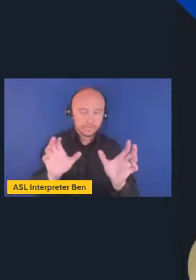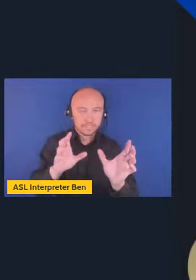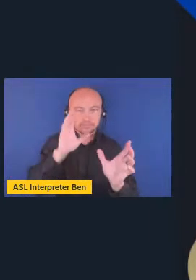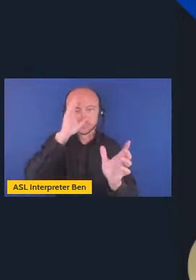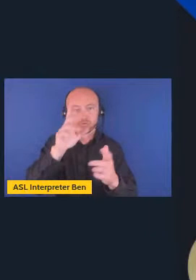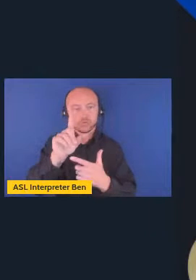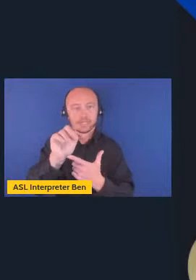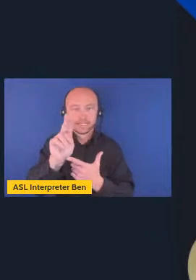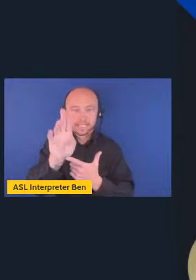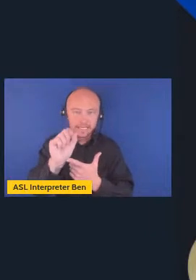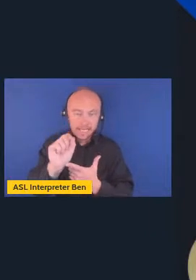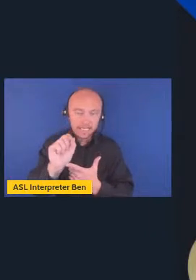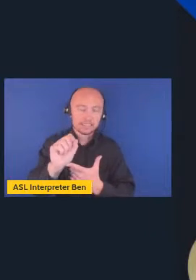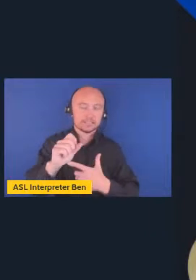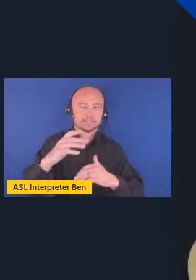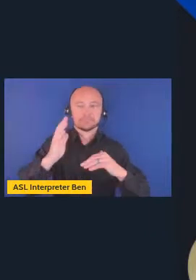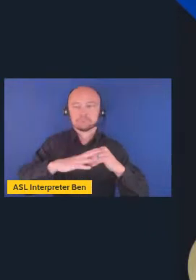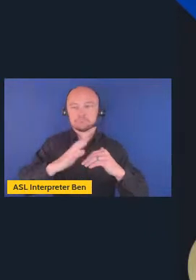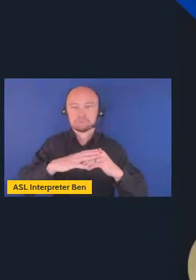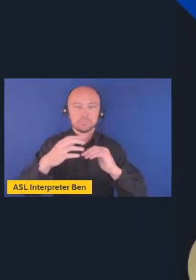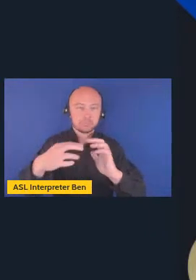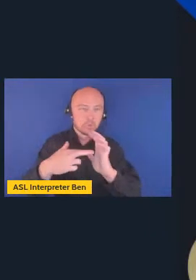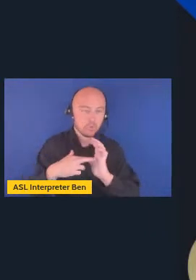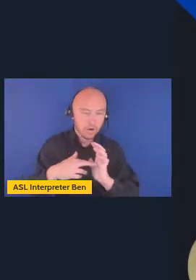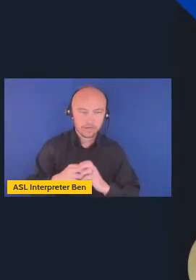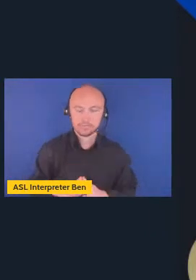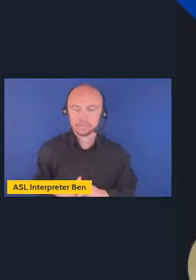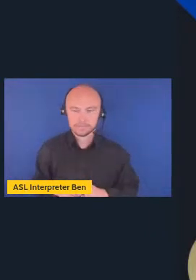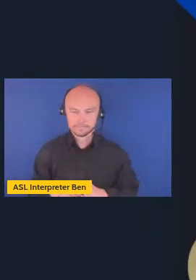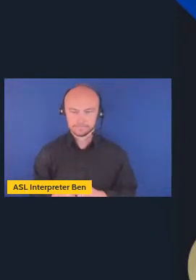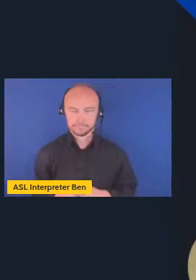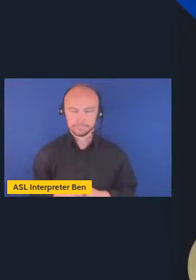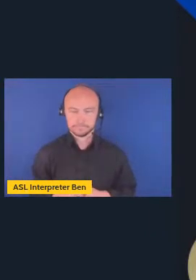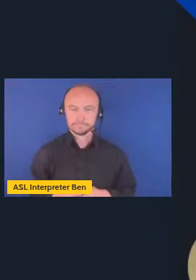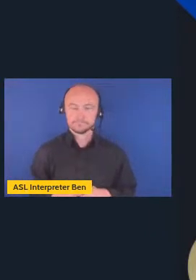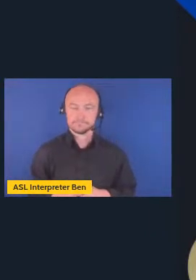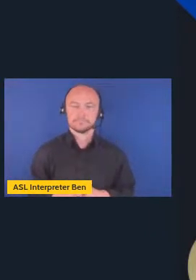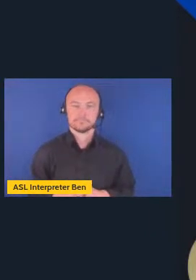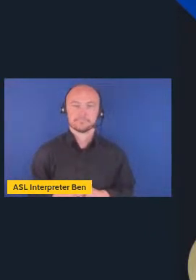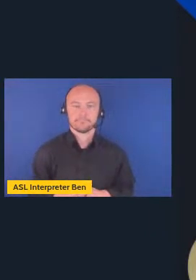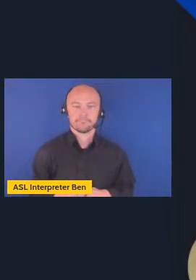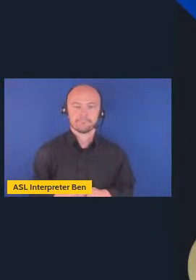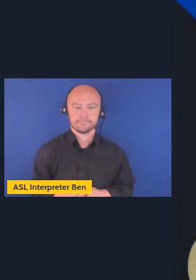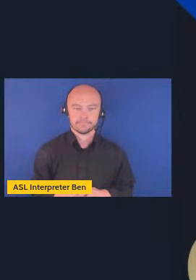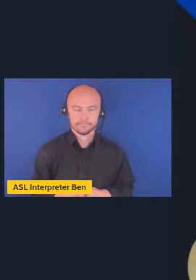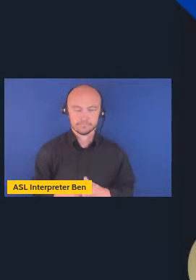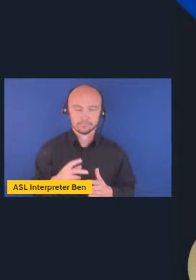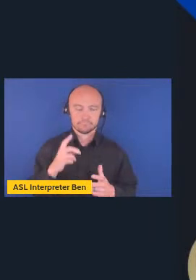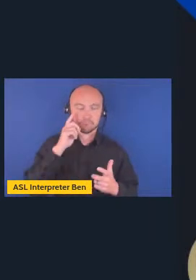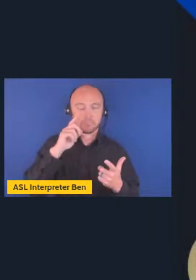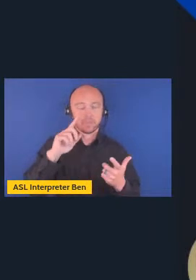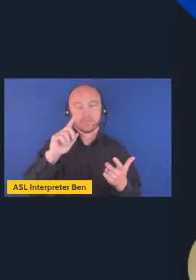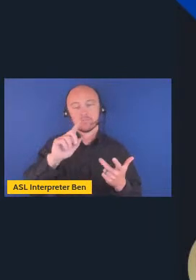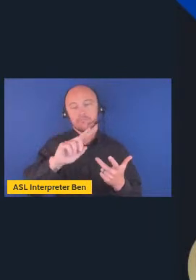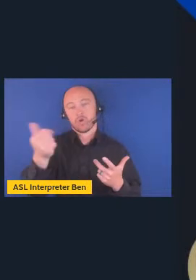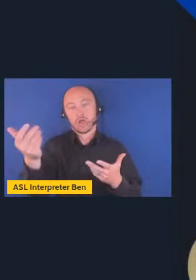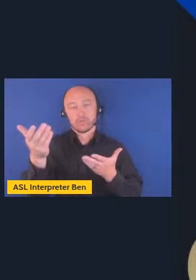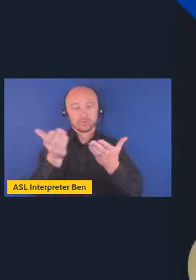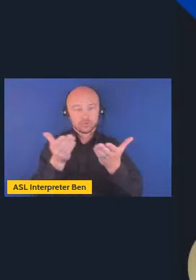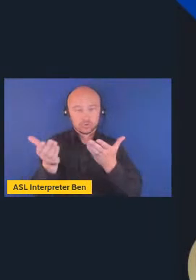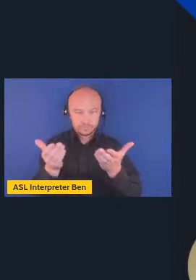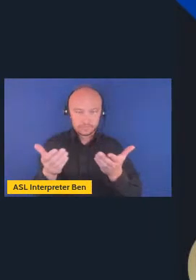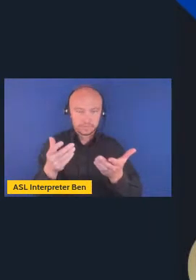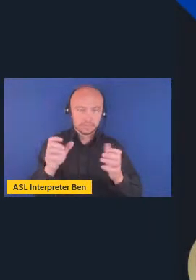any minimum required certificates to have a working DNS for other services